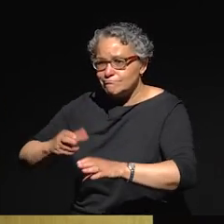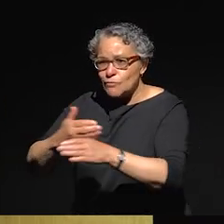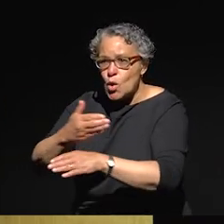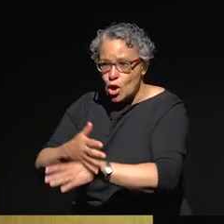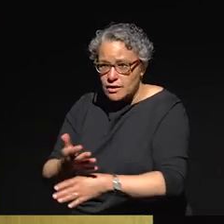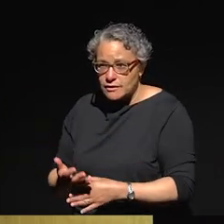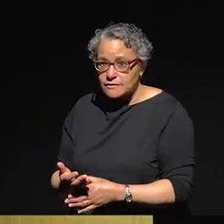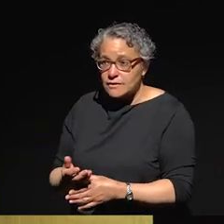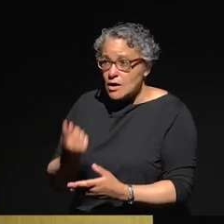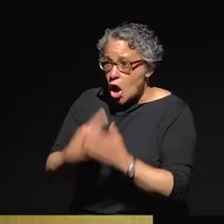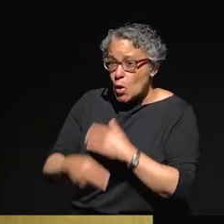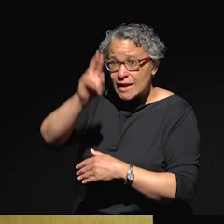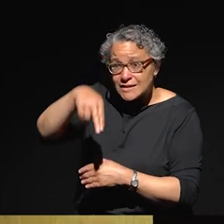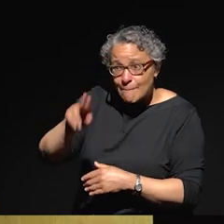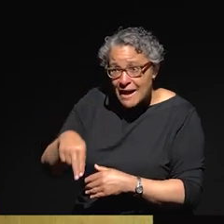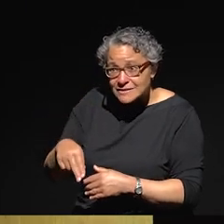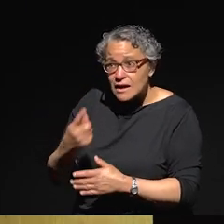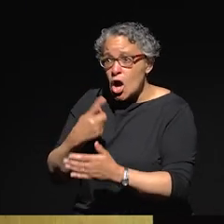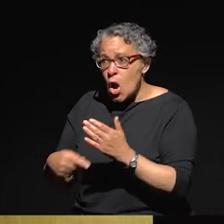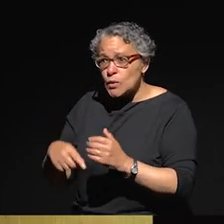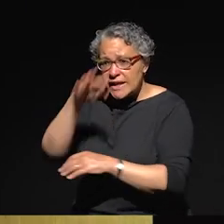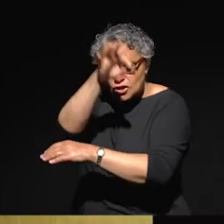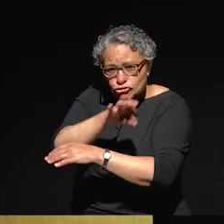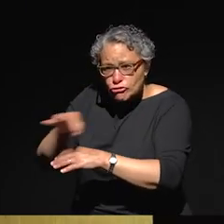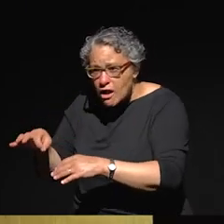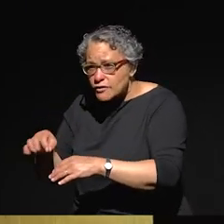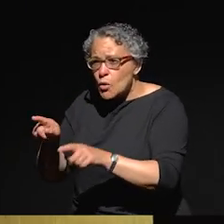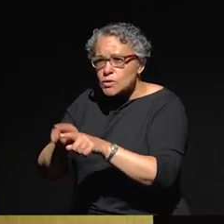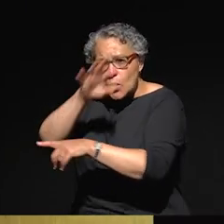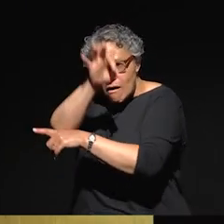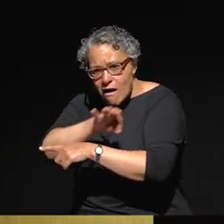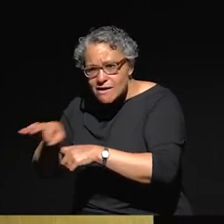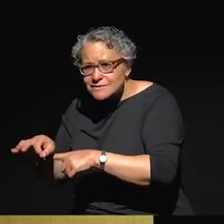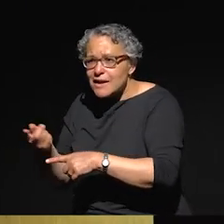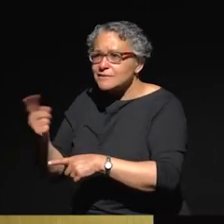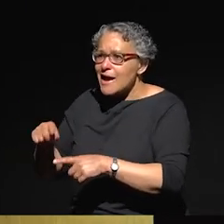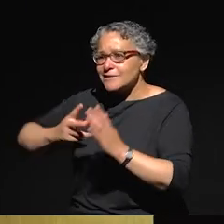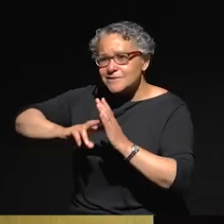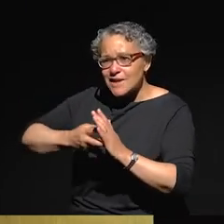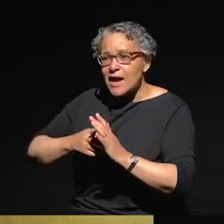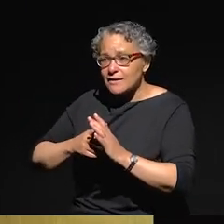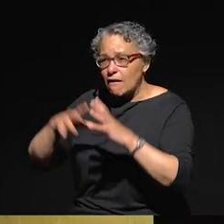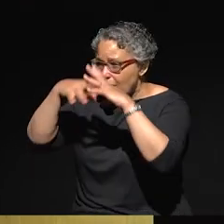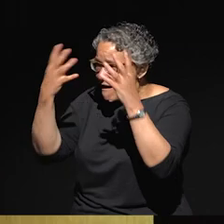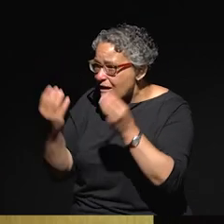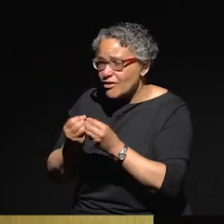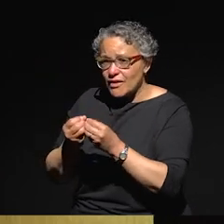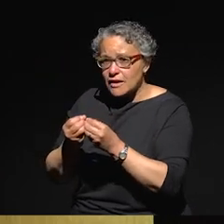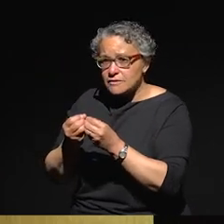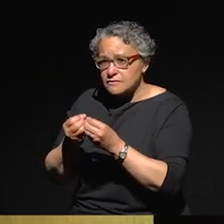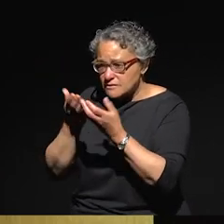to see him as a painter and draftsman, but also as an architect and as a designer more broadly